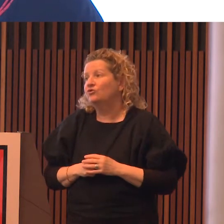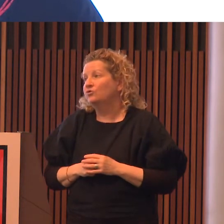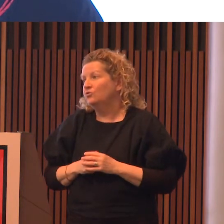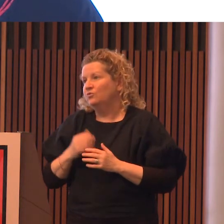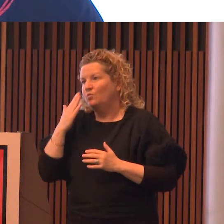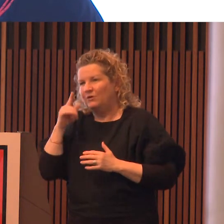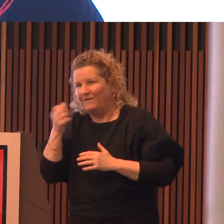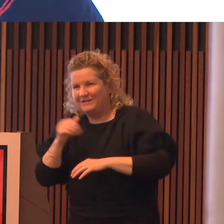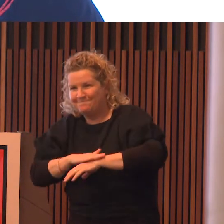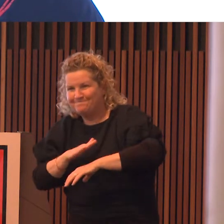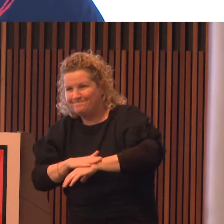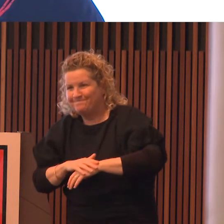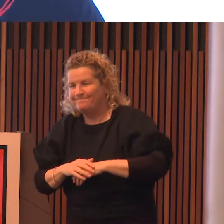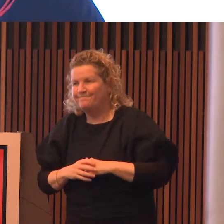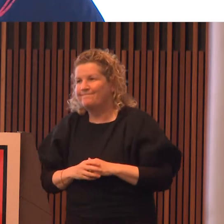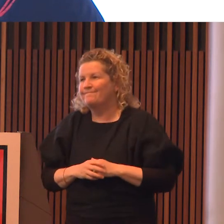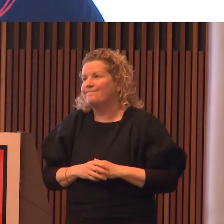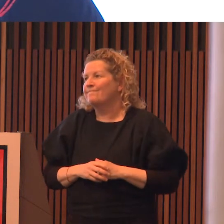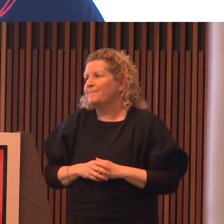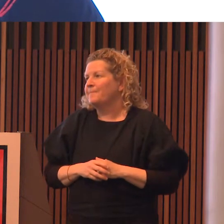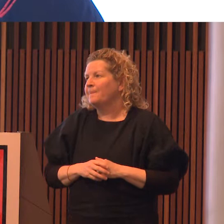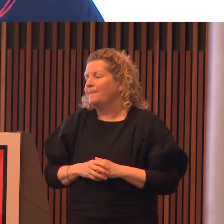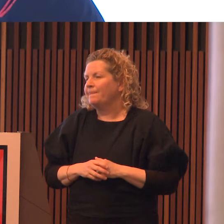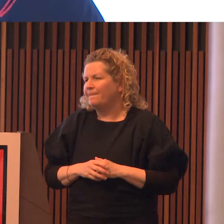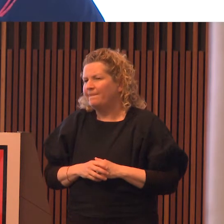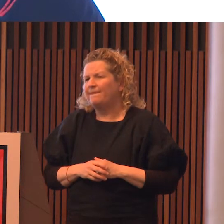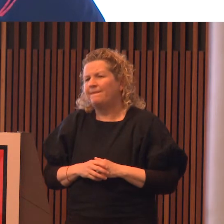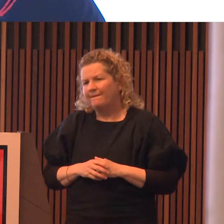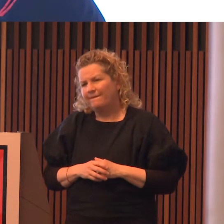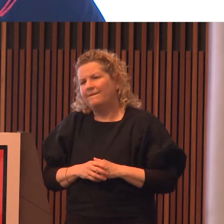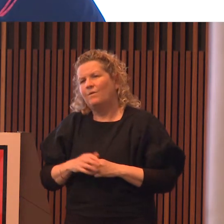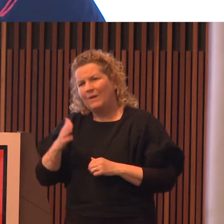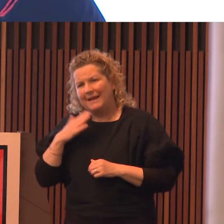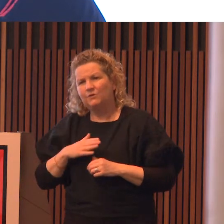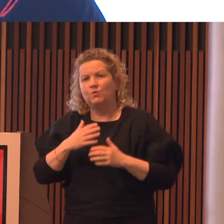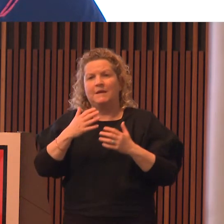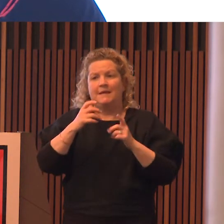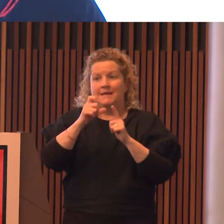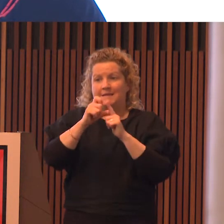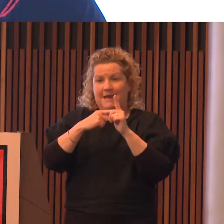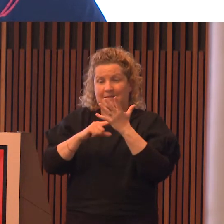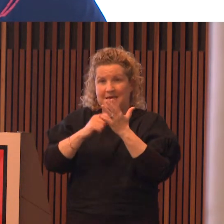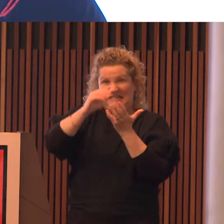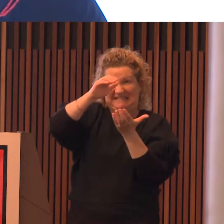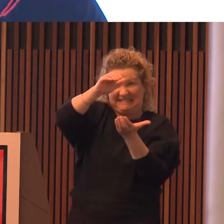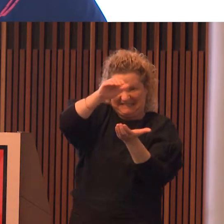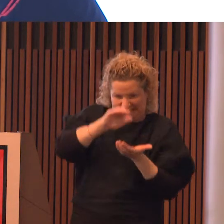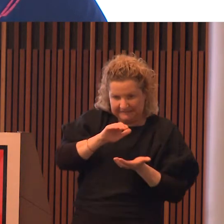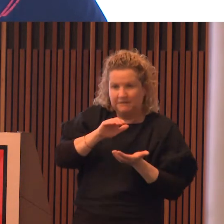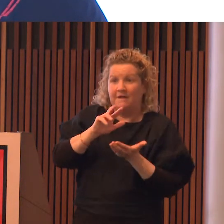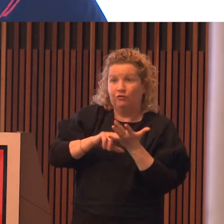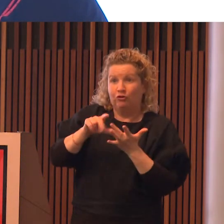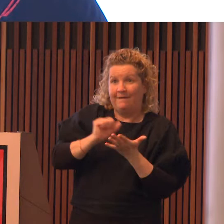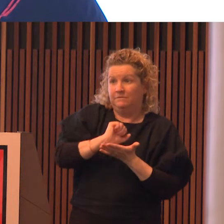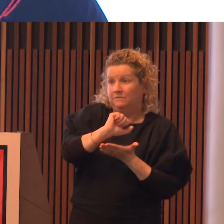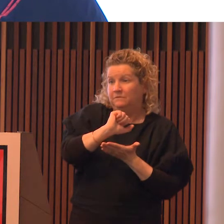a chance, because we need to pull some stuff together. We need to be able to get the data. The Victoria has its own set of